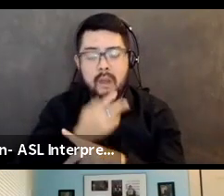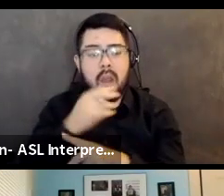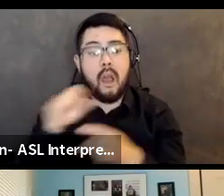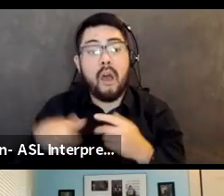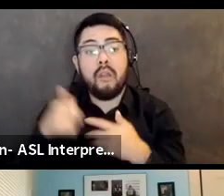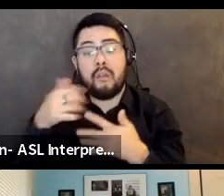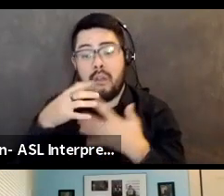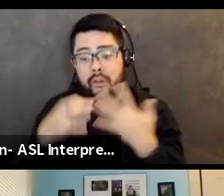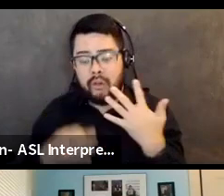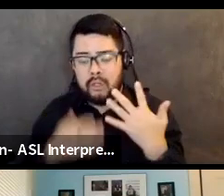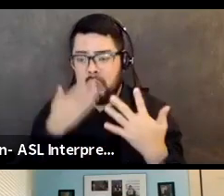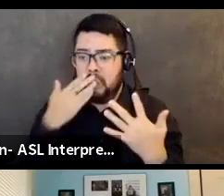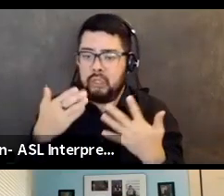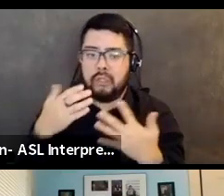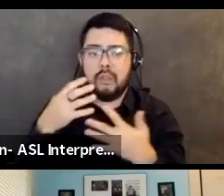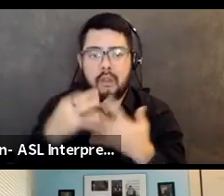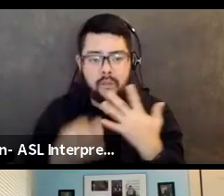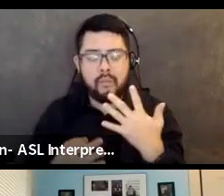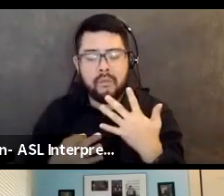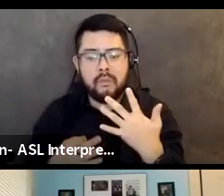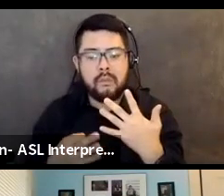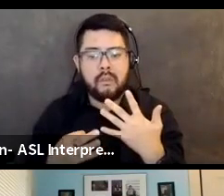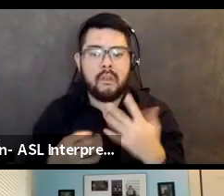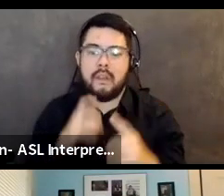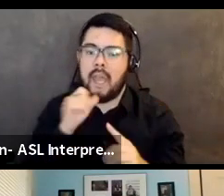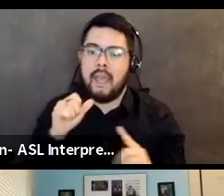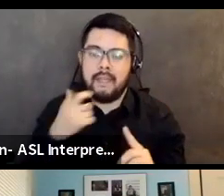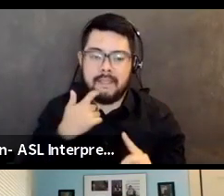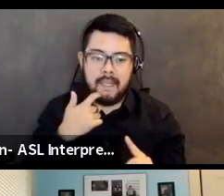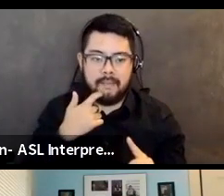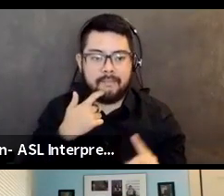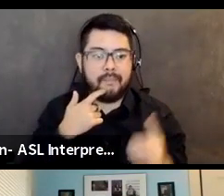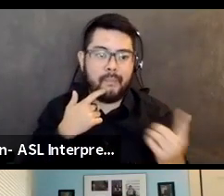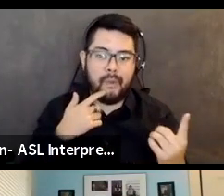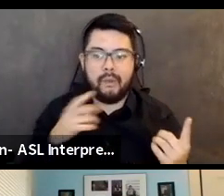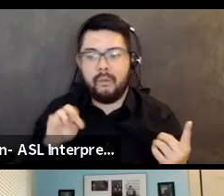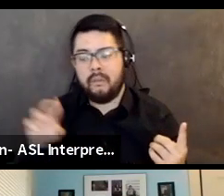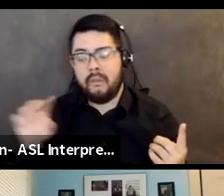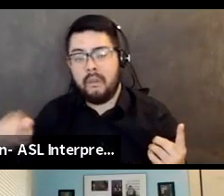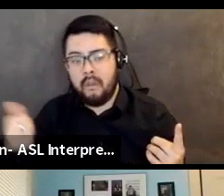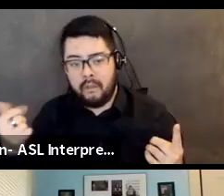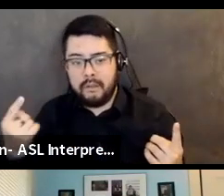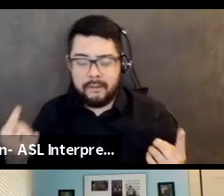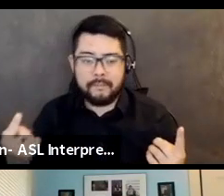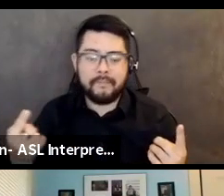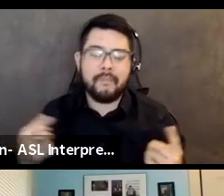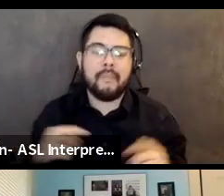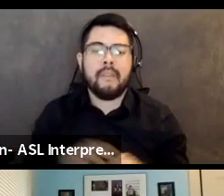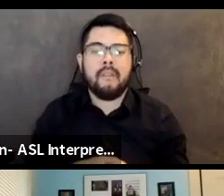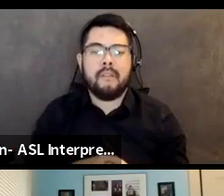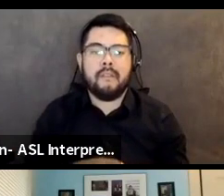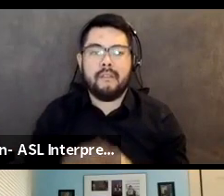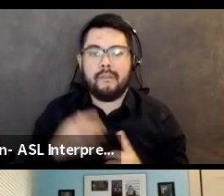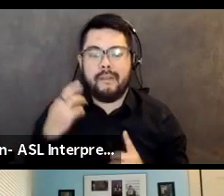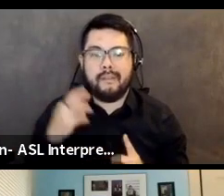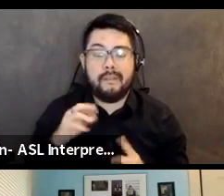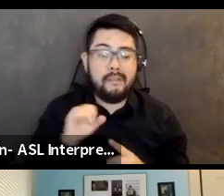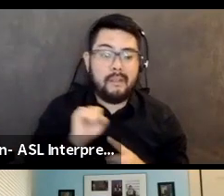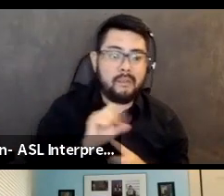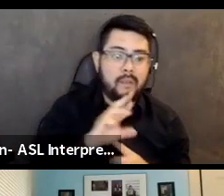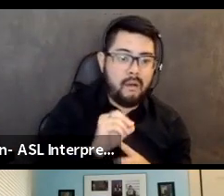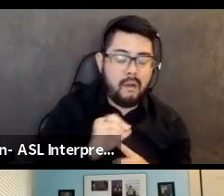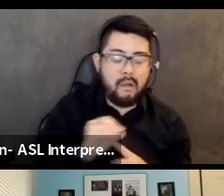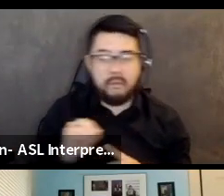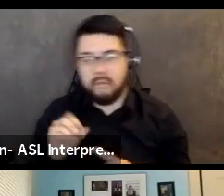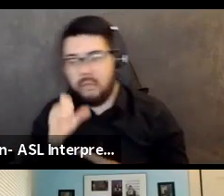alternatives and not the the choice that several board members raised earlier that it's either an sro or no